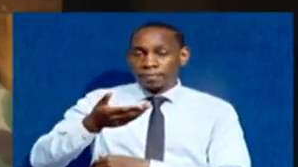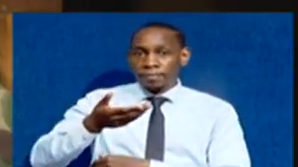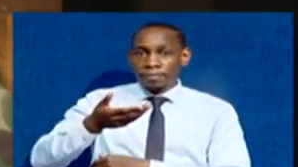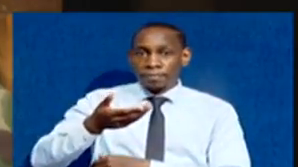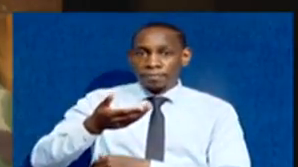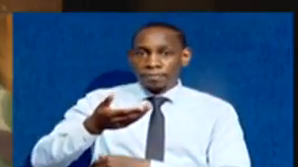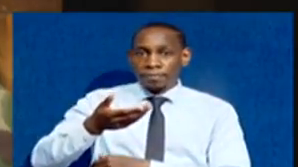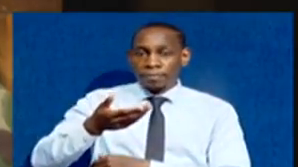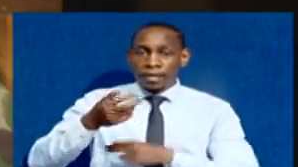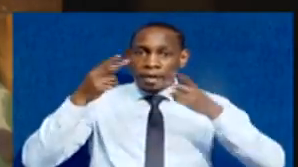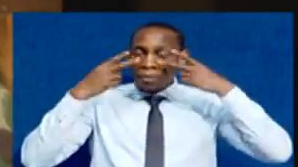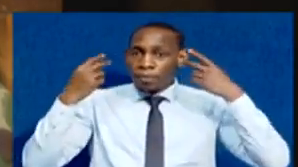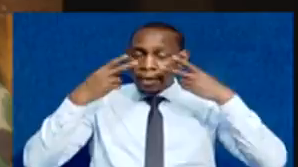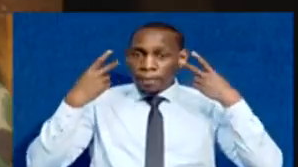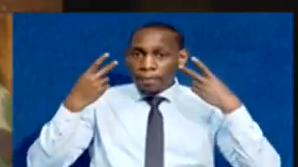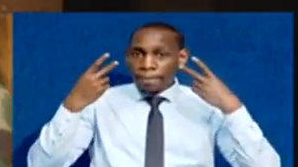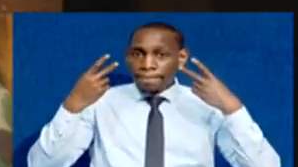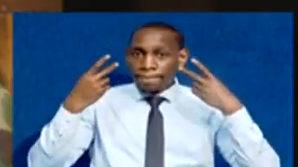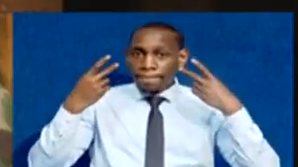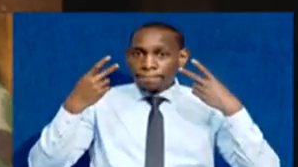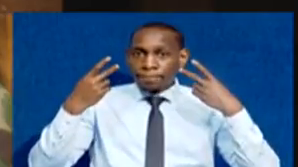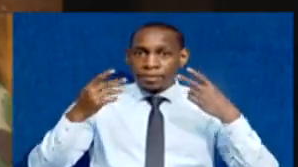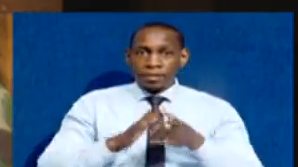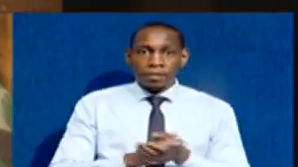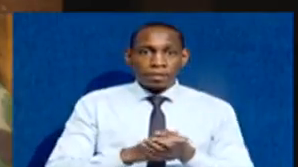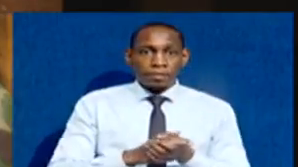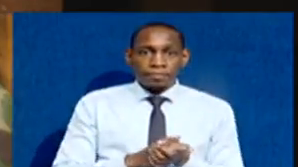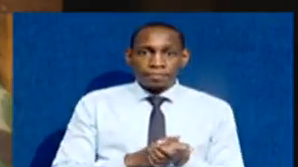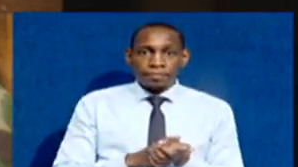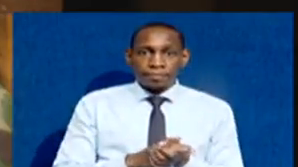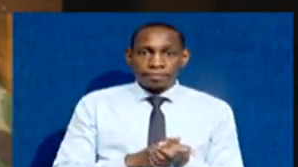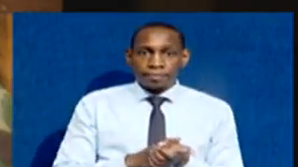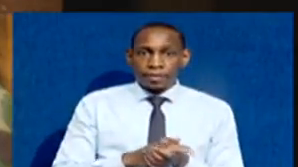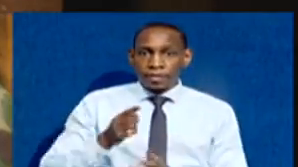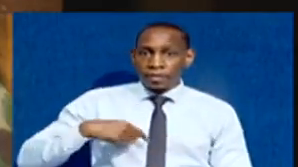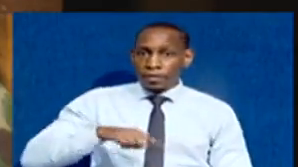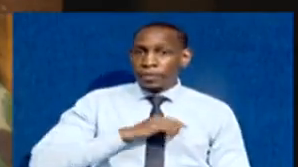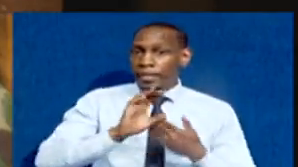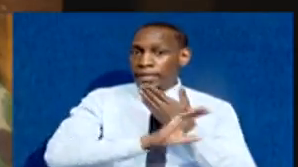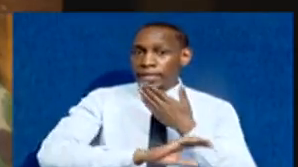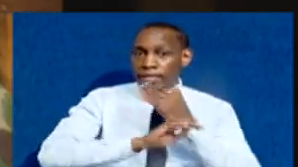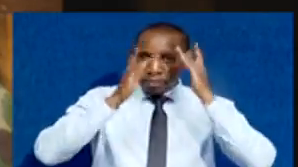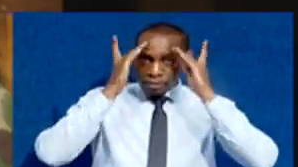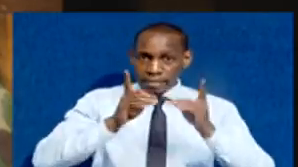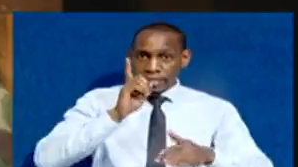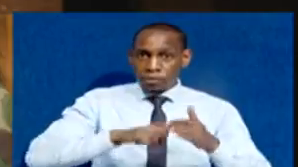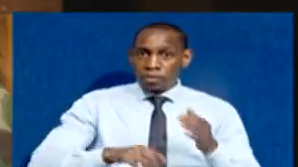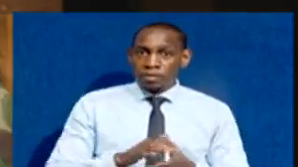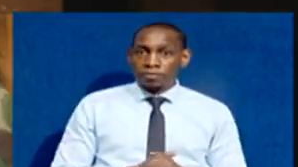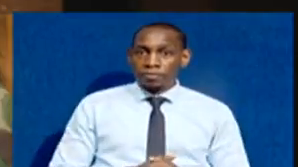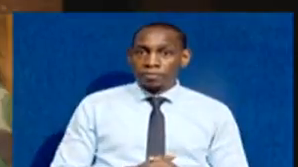provocation of the Al-Shabaab, in many ways, we as a country decided